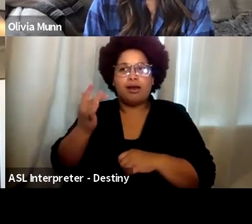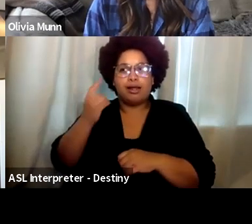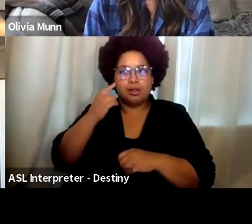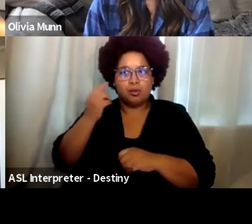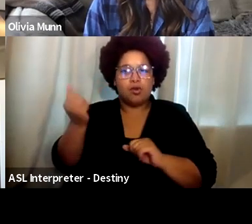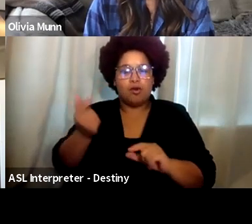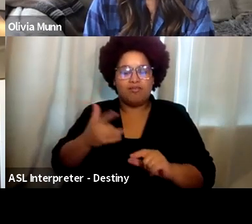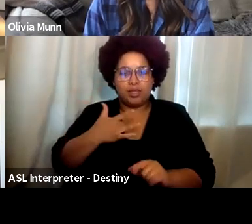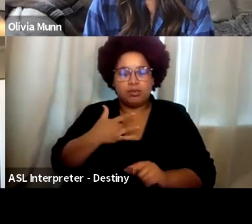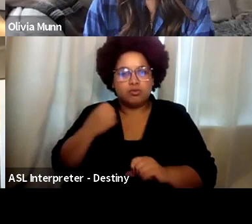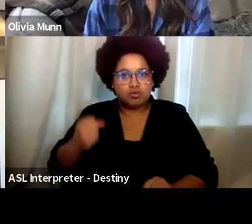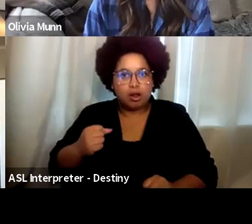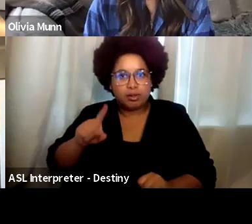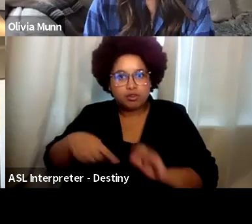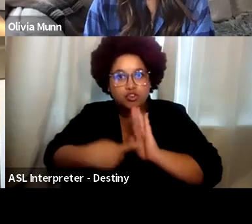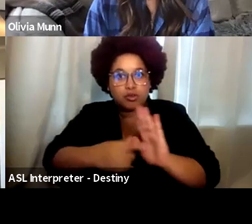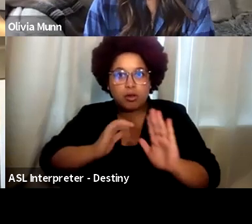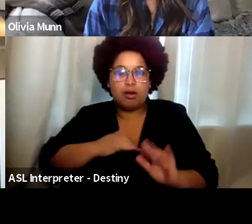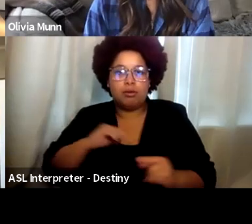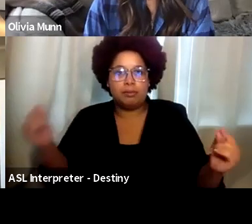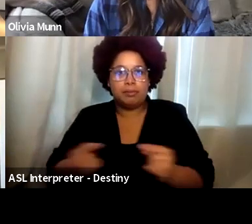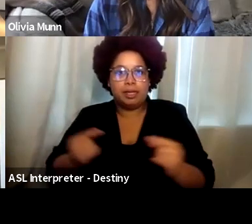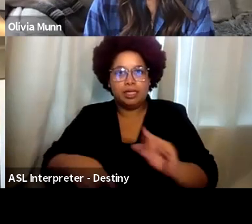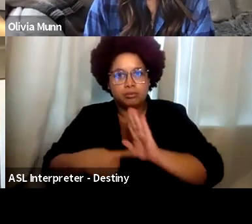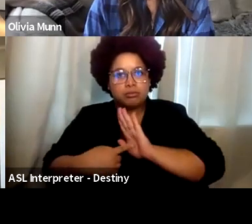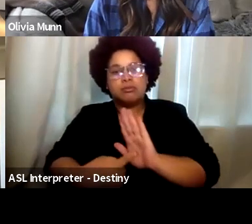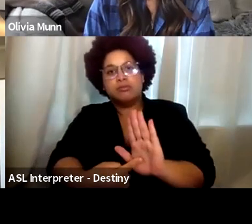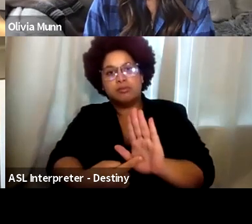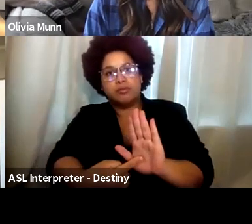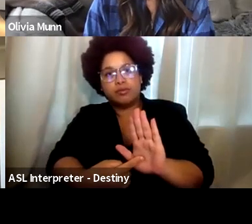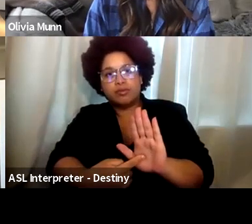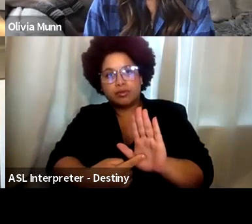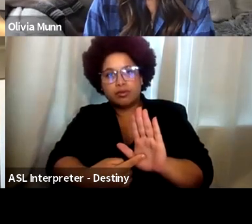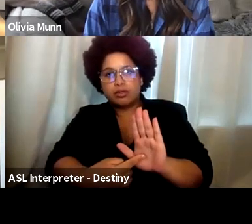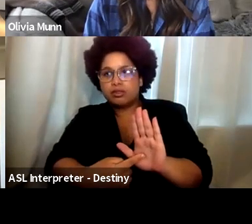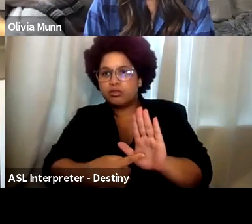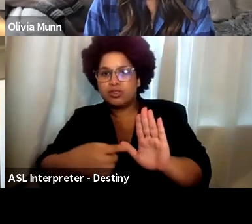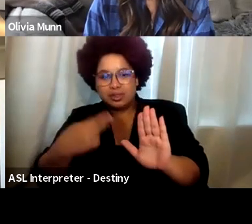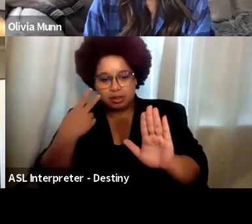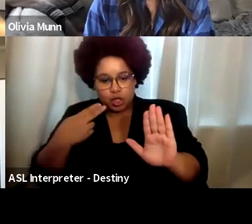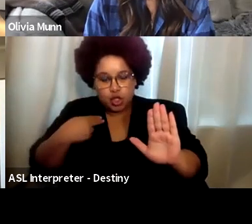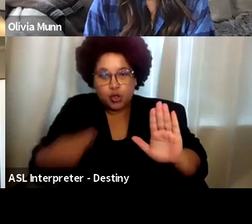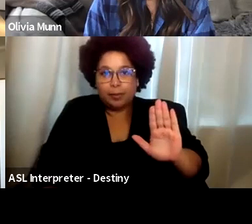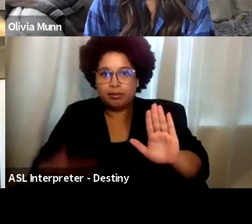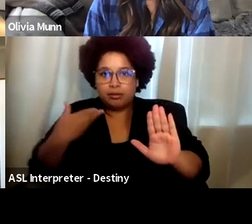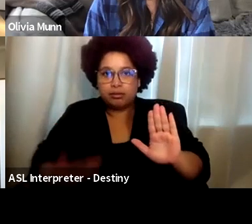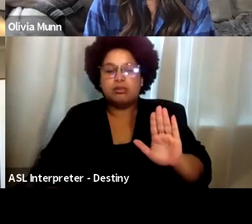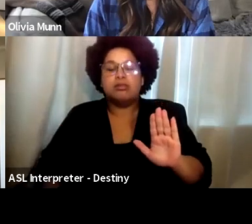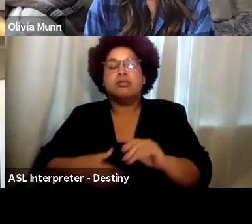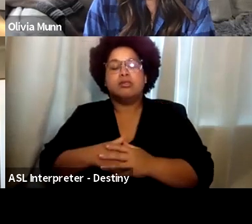that we have to show our pain and exhibit it in a way that brings the humanity. And of course, when I wound